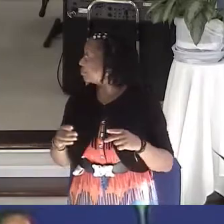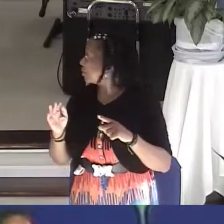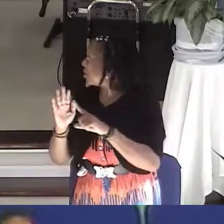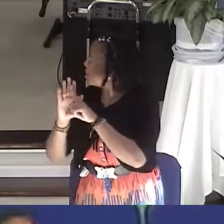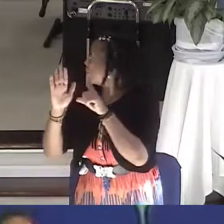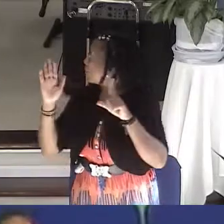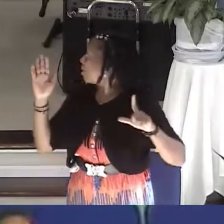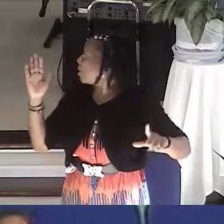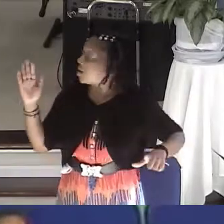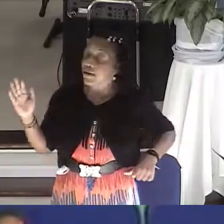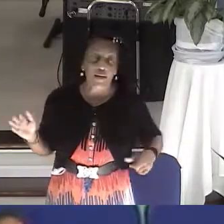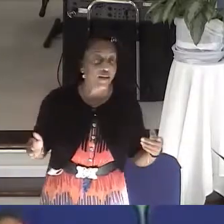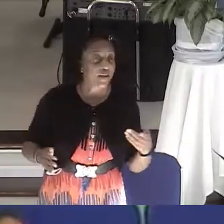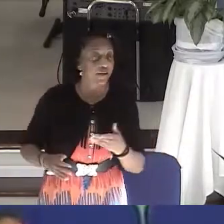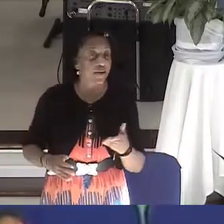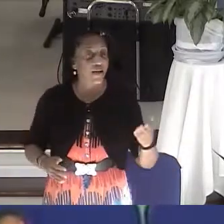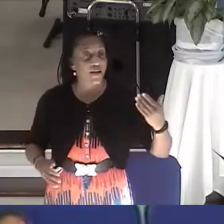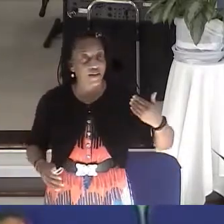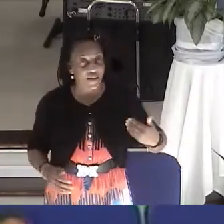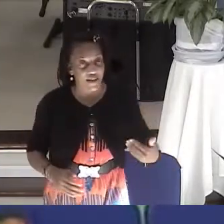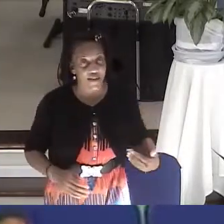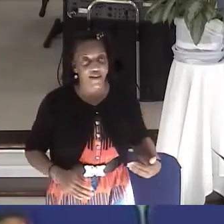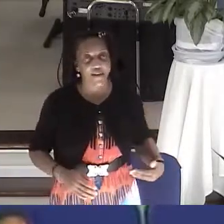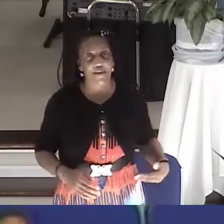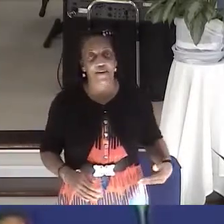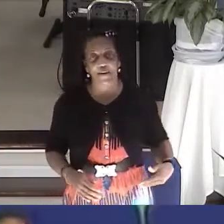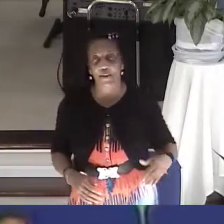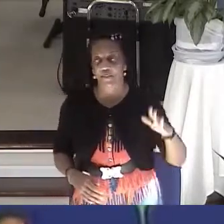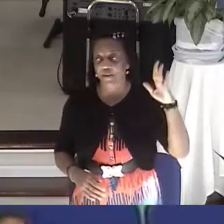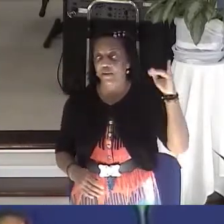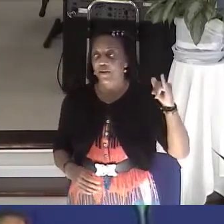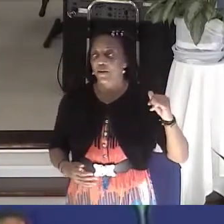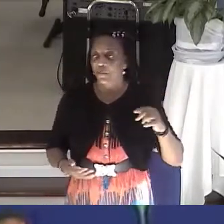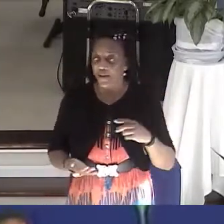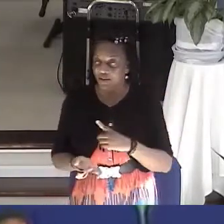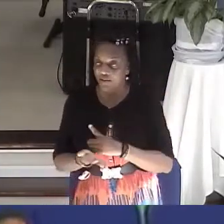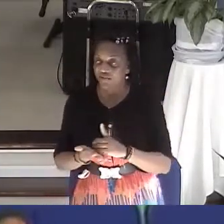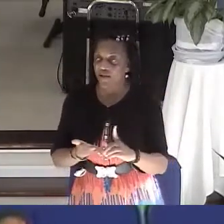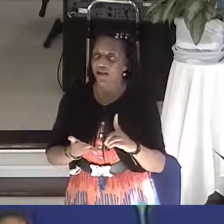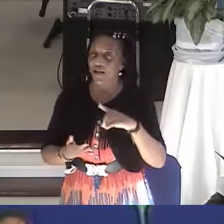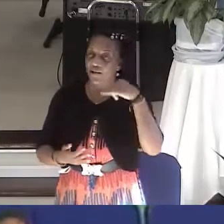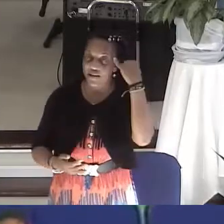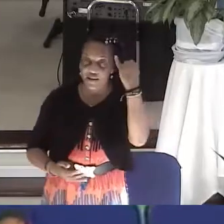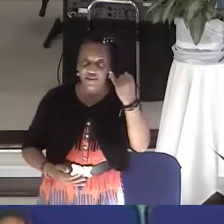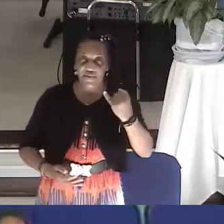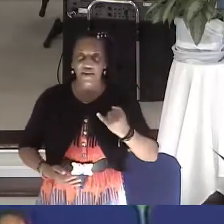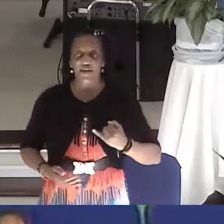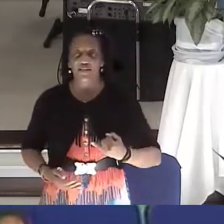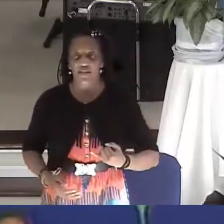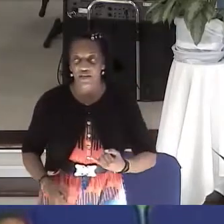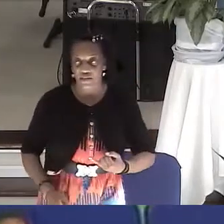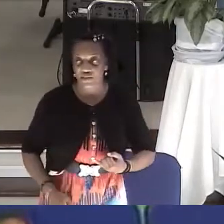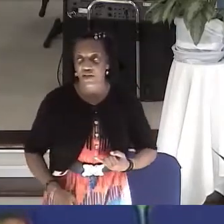again. Lord, here I am by divine